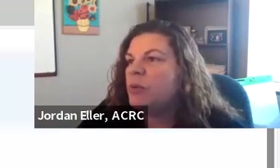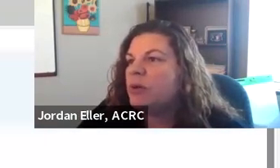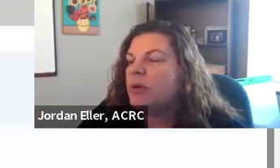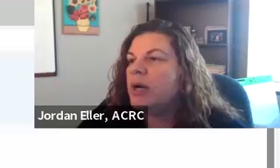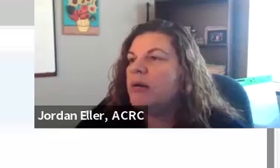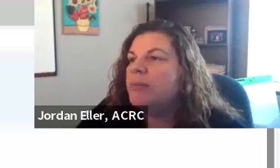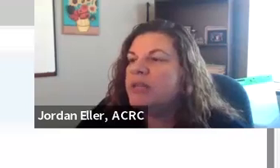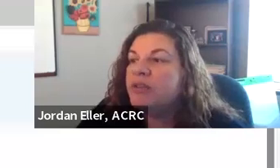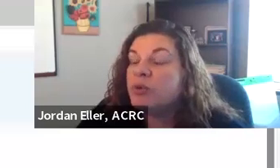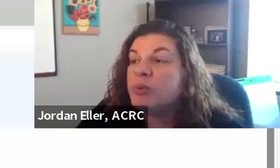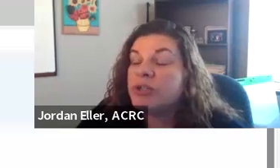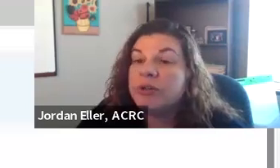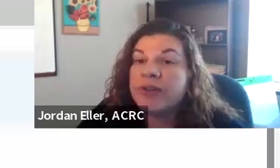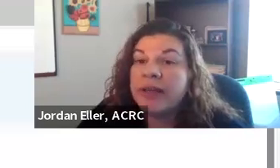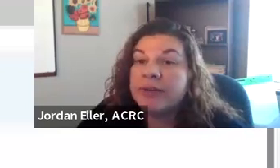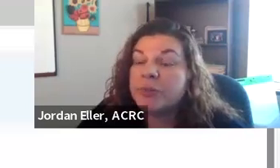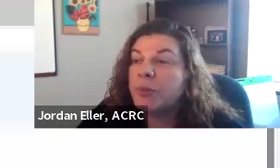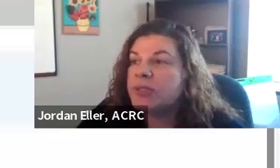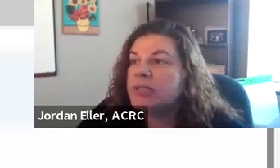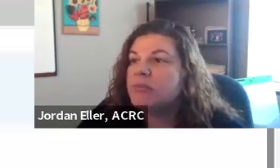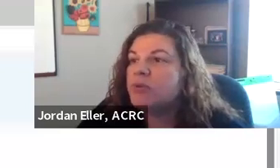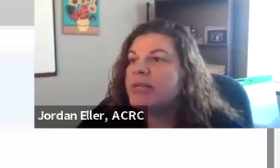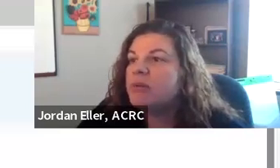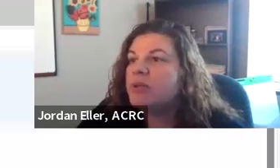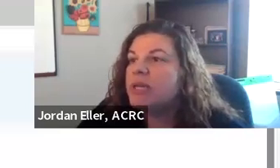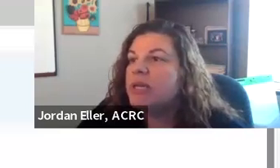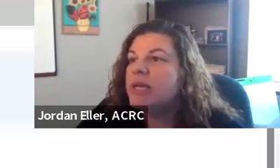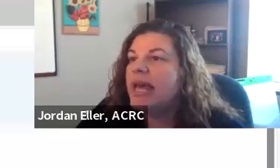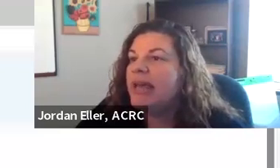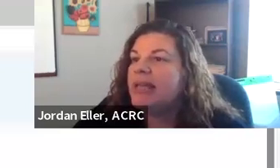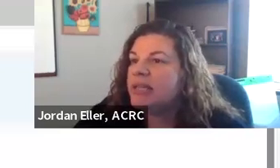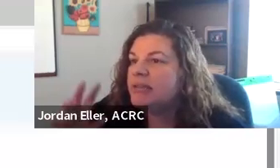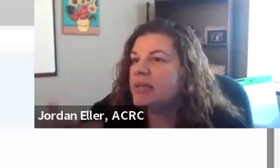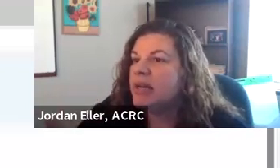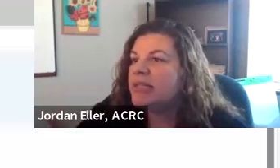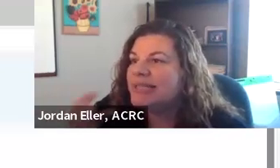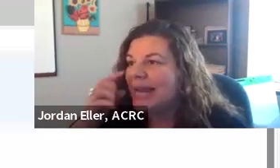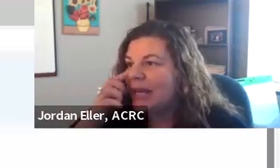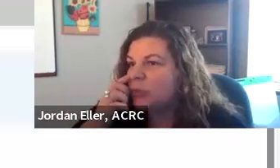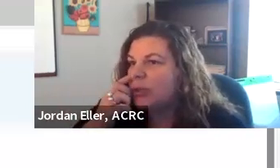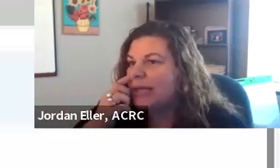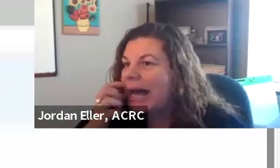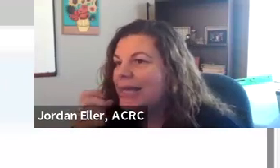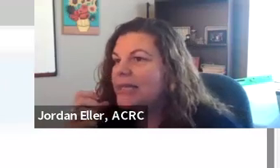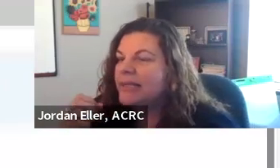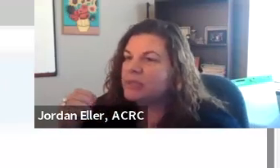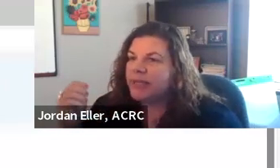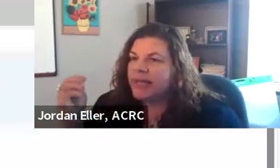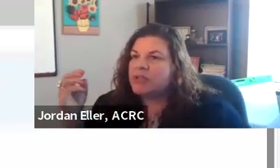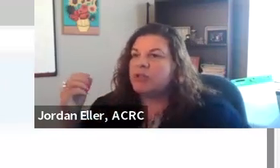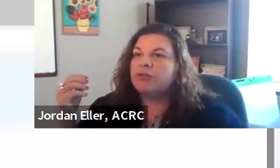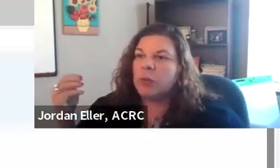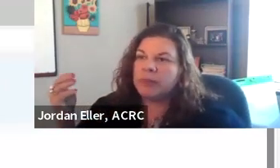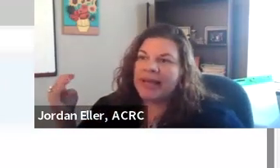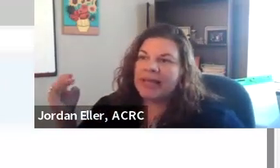resource for the individuals we serve and their support systems, right? To really, it's an actual guide that